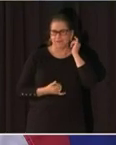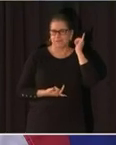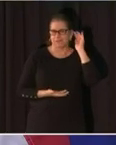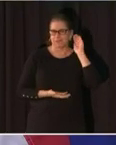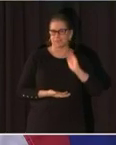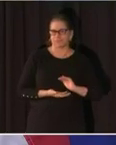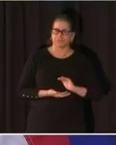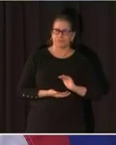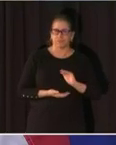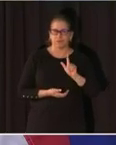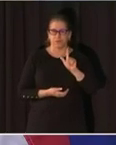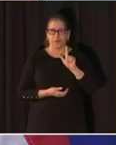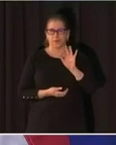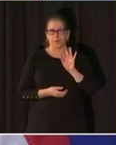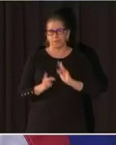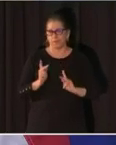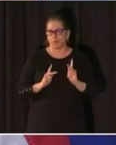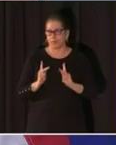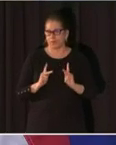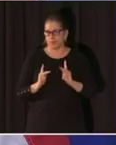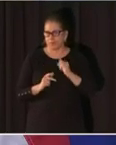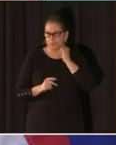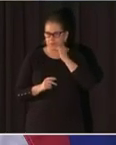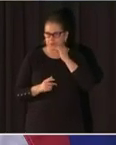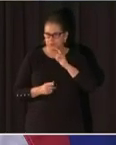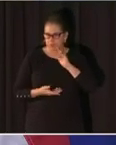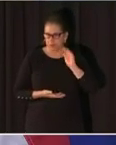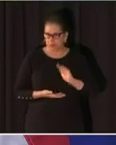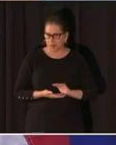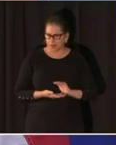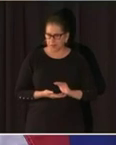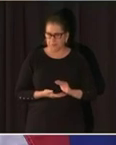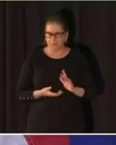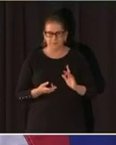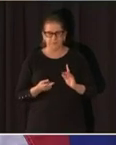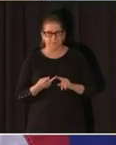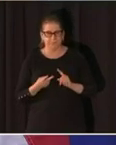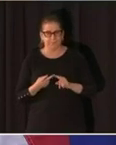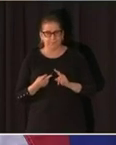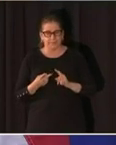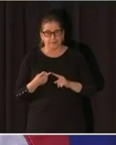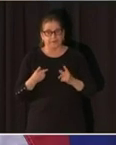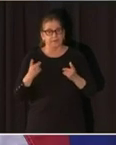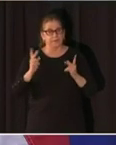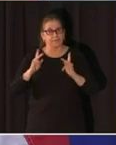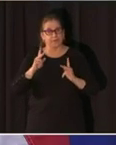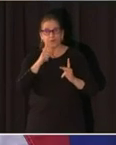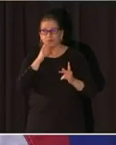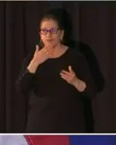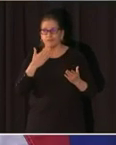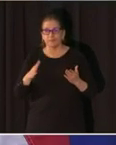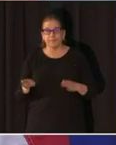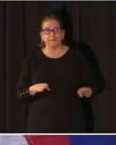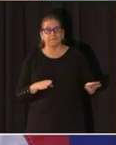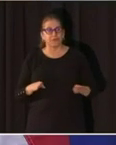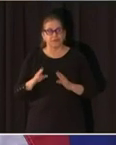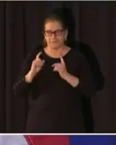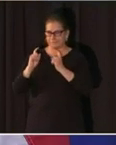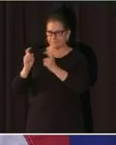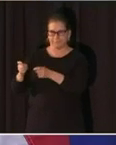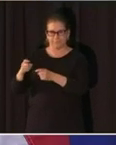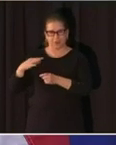week. We are also using good time credits to make more residents eligible for